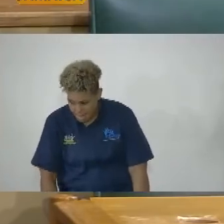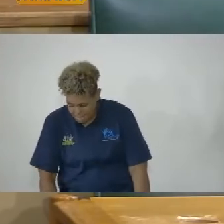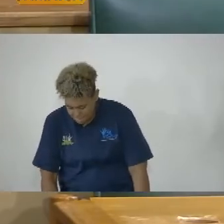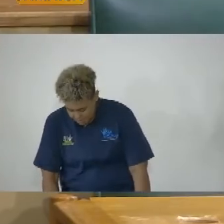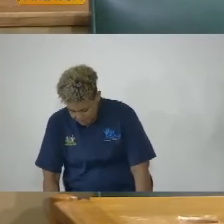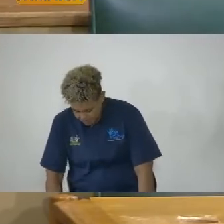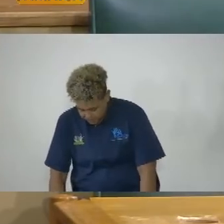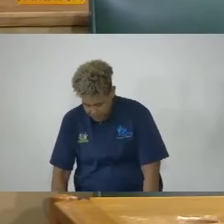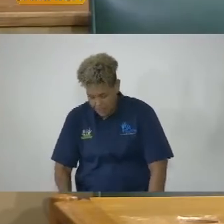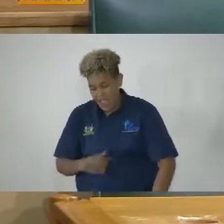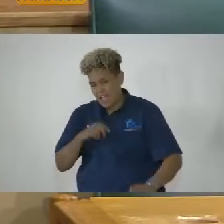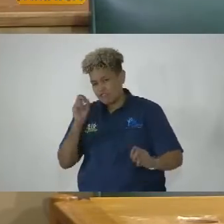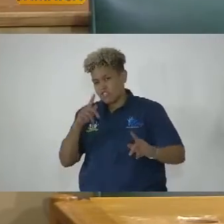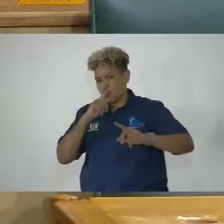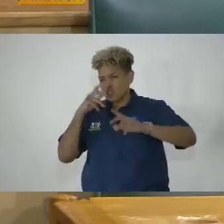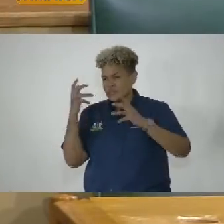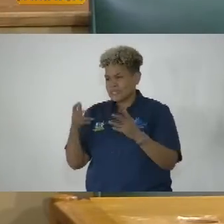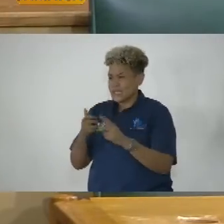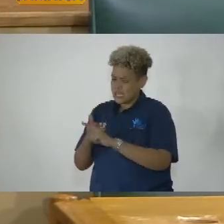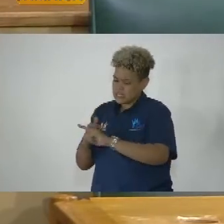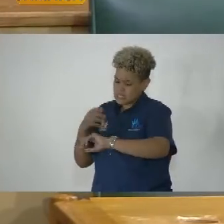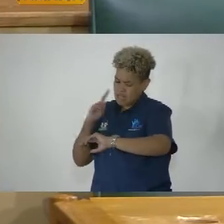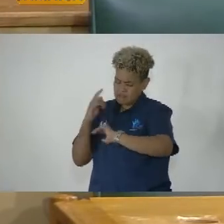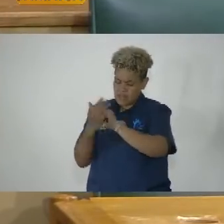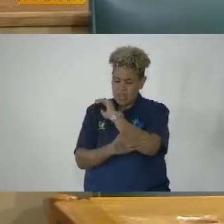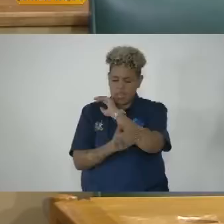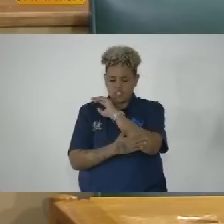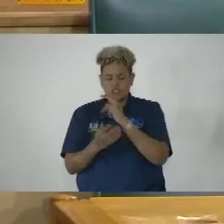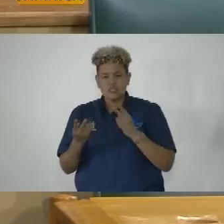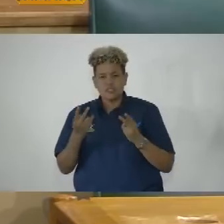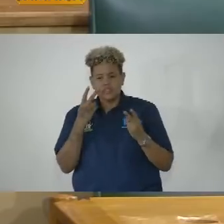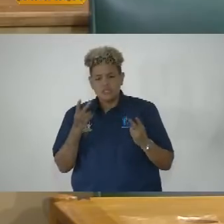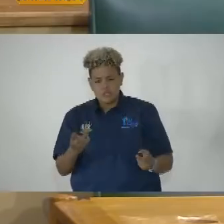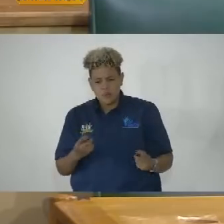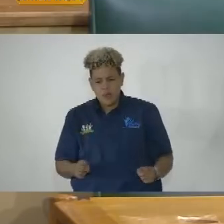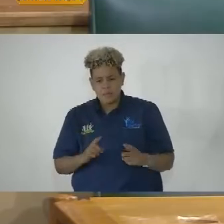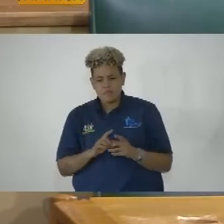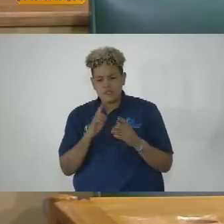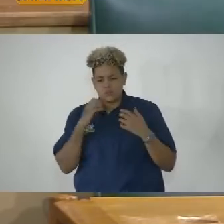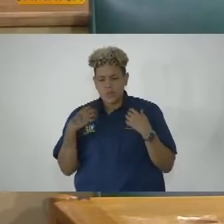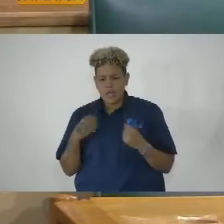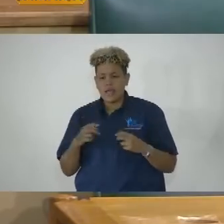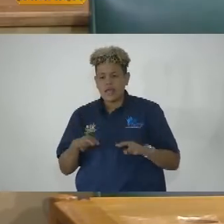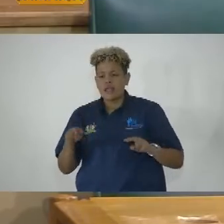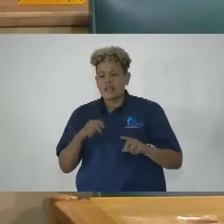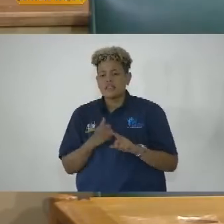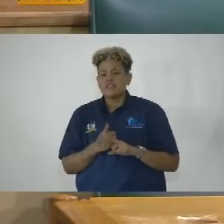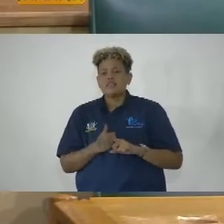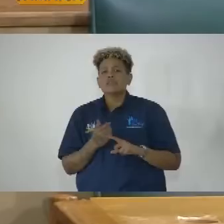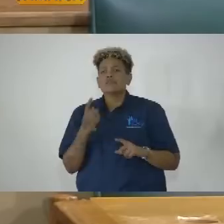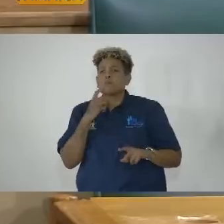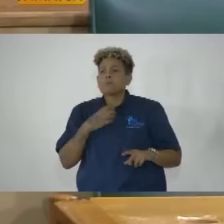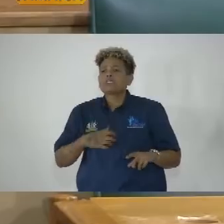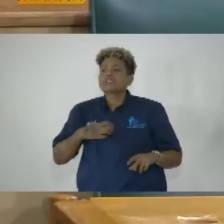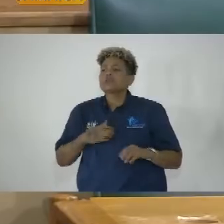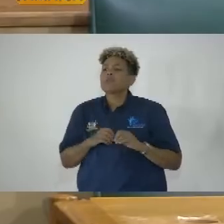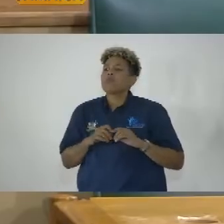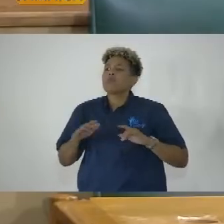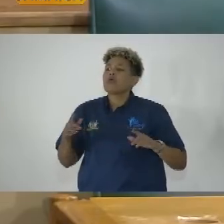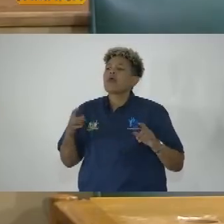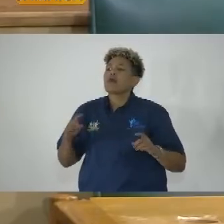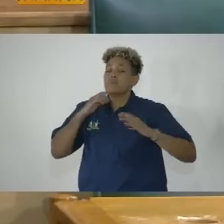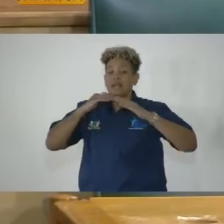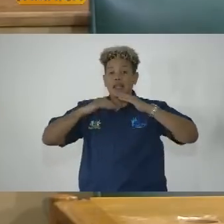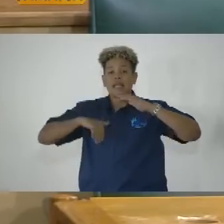But I return to the state of the nation when it comes to health. A state of misery. Less